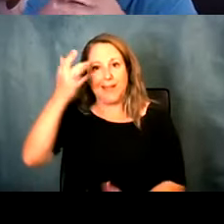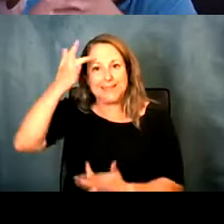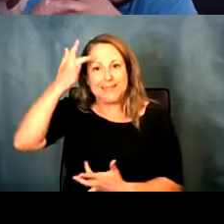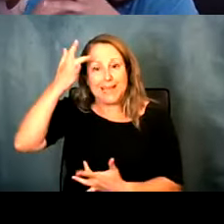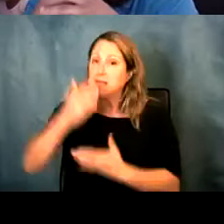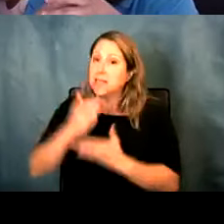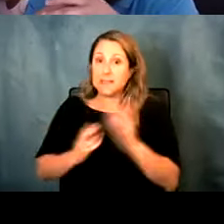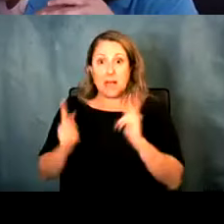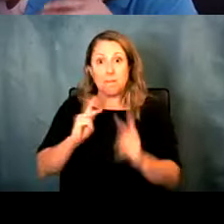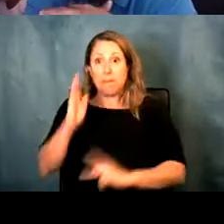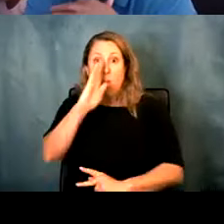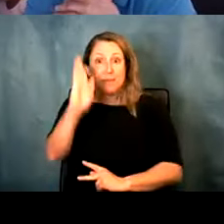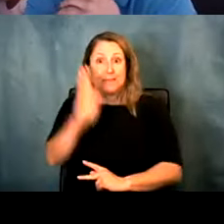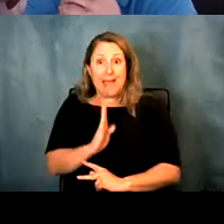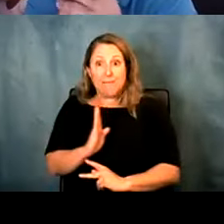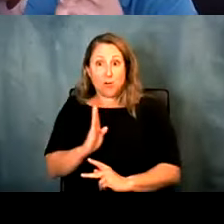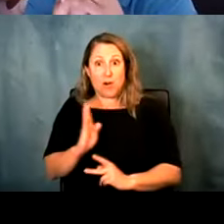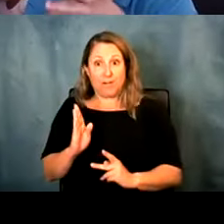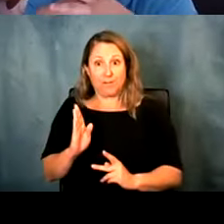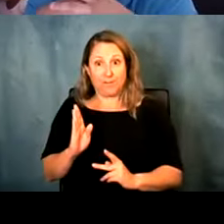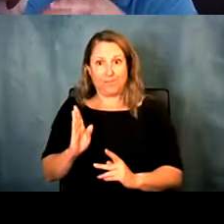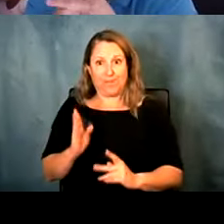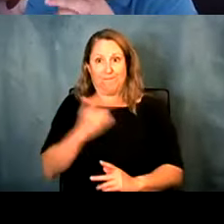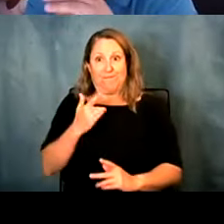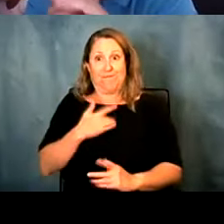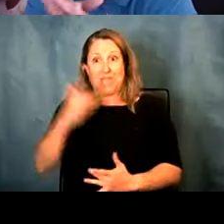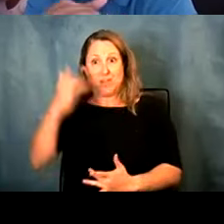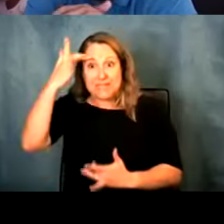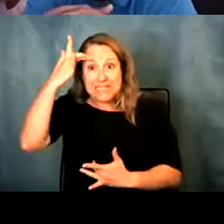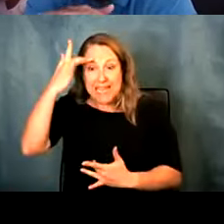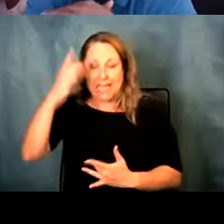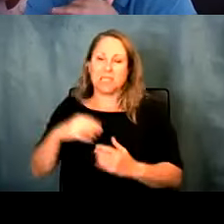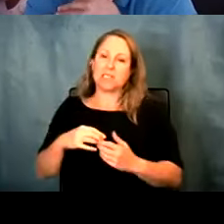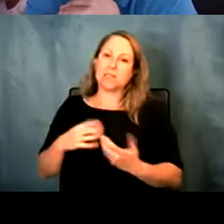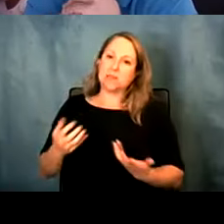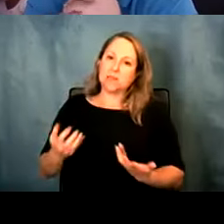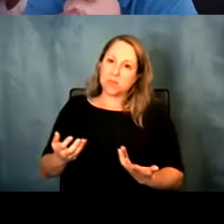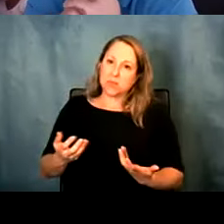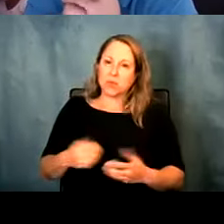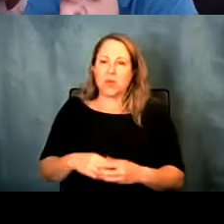develop symptoms. And so being infected with COVID-19